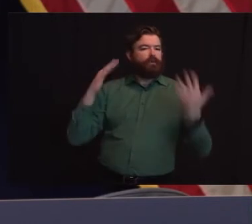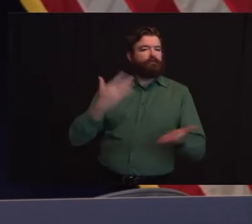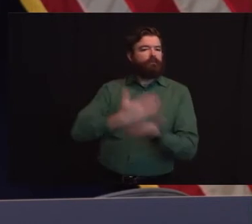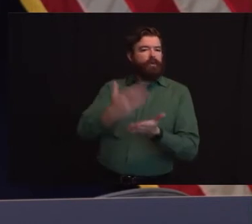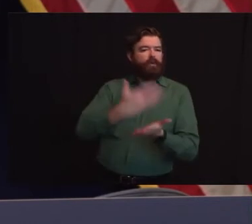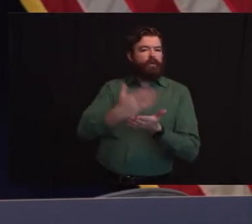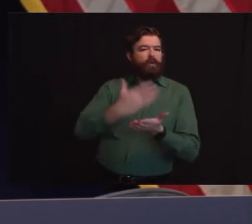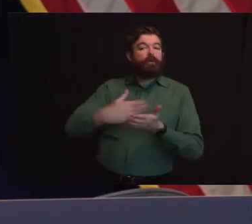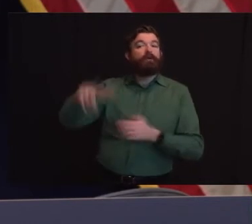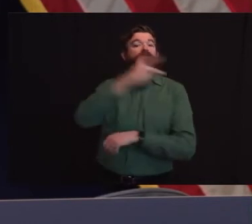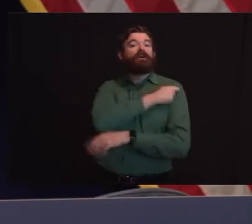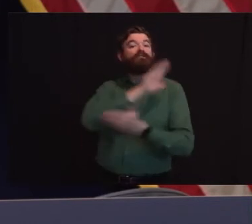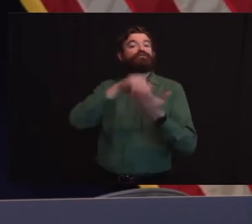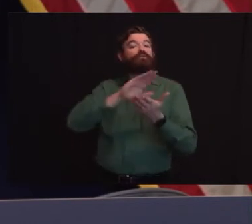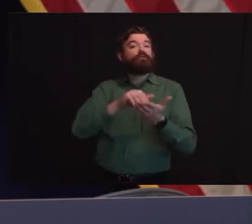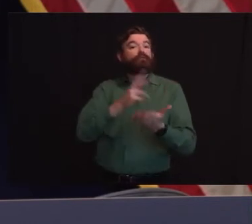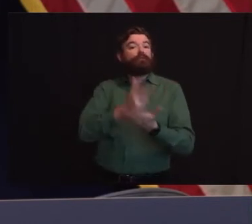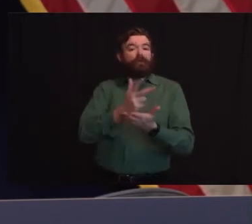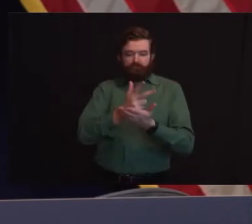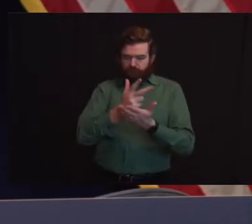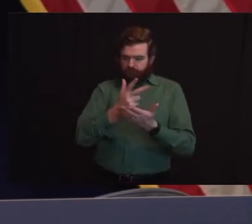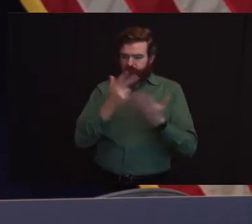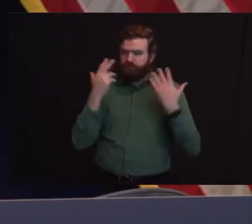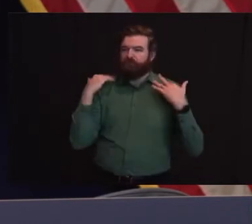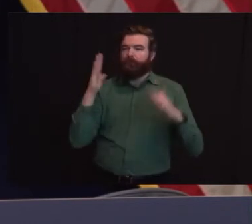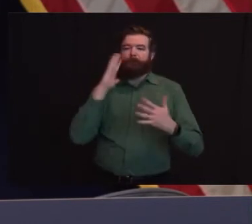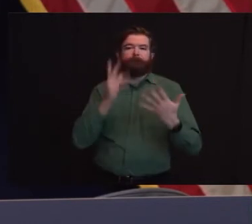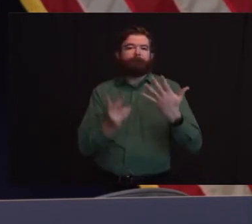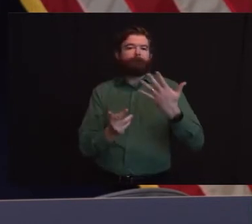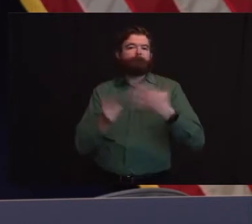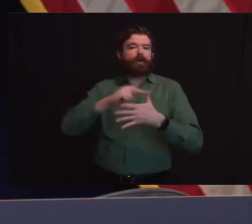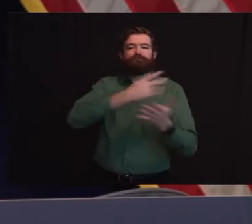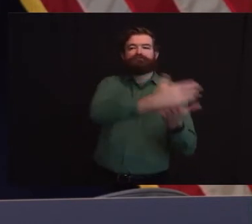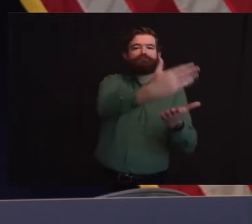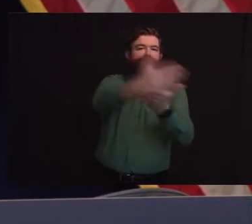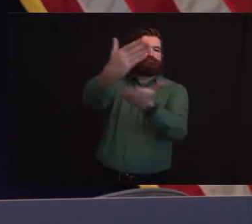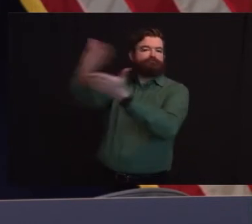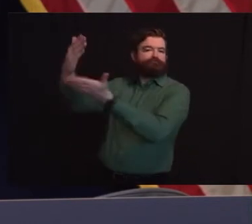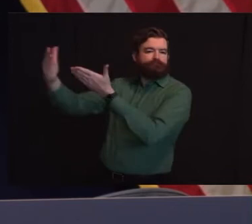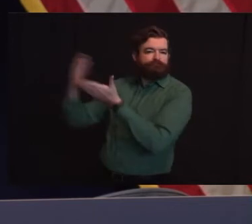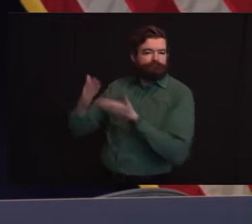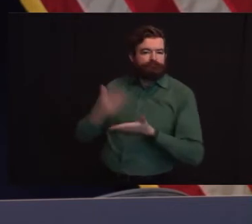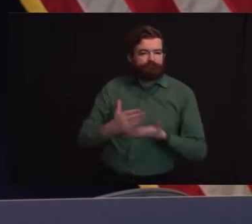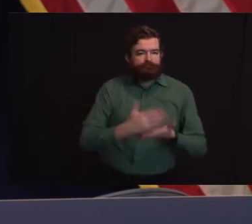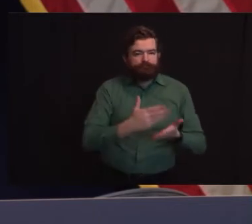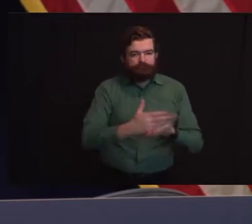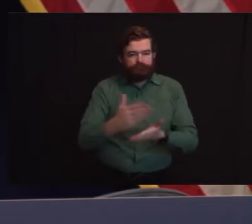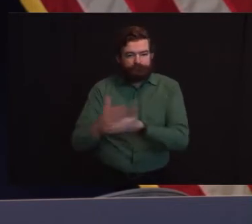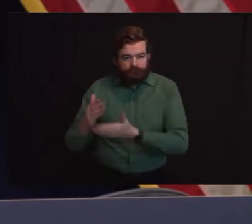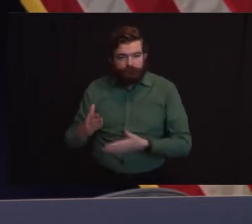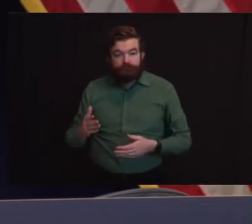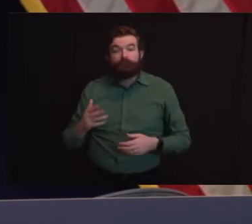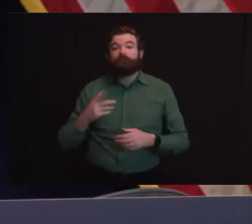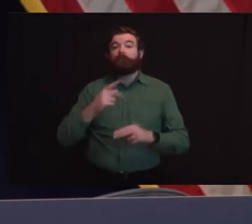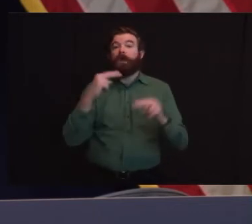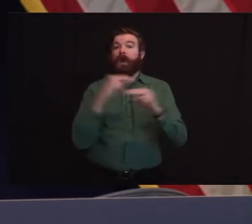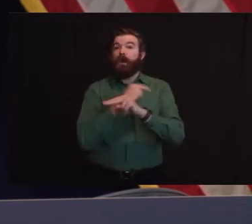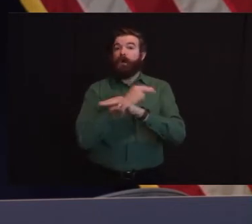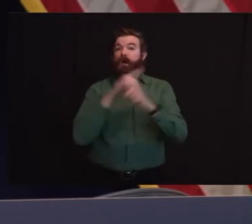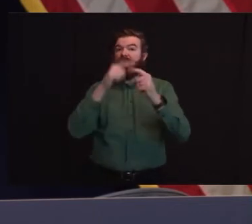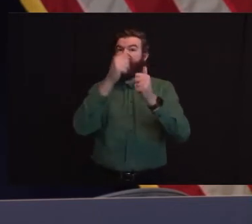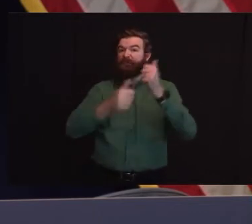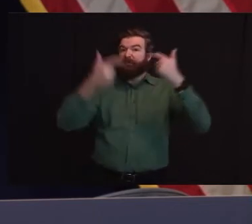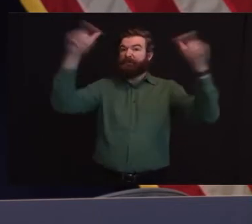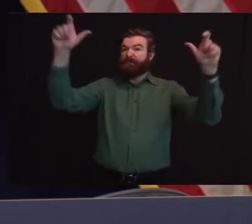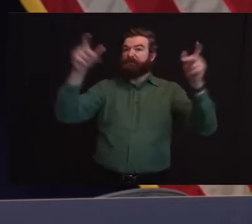in conversation with DOT, making sure that the routes to those mega sites are clear, up to and including if we need to escort and